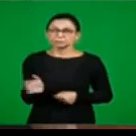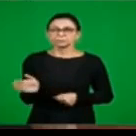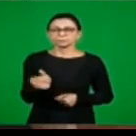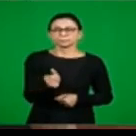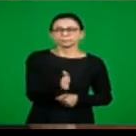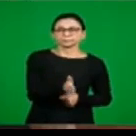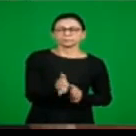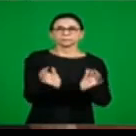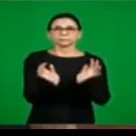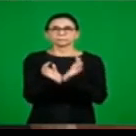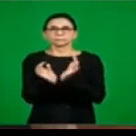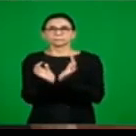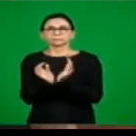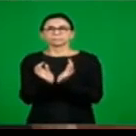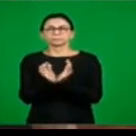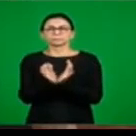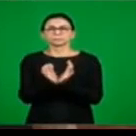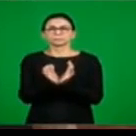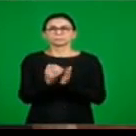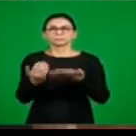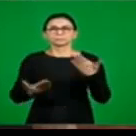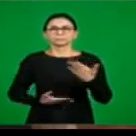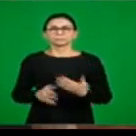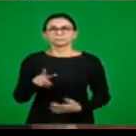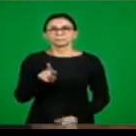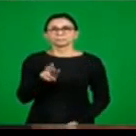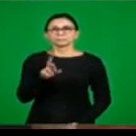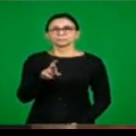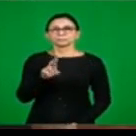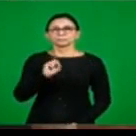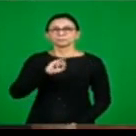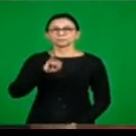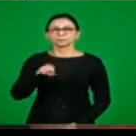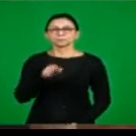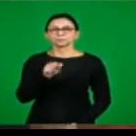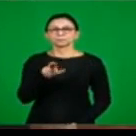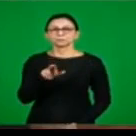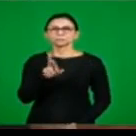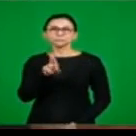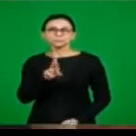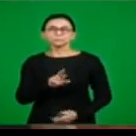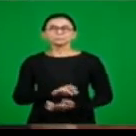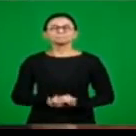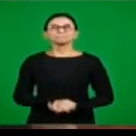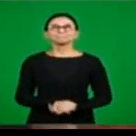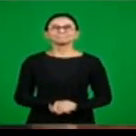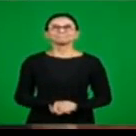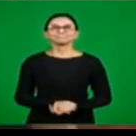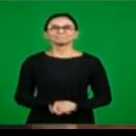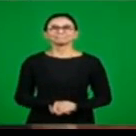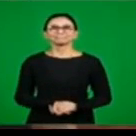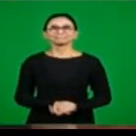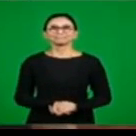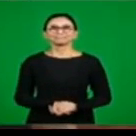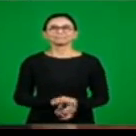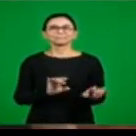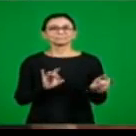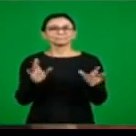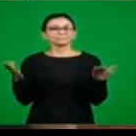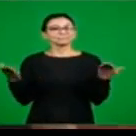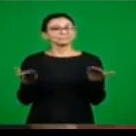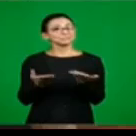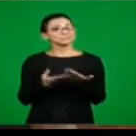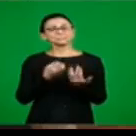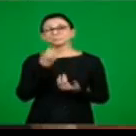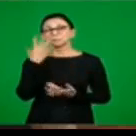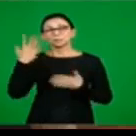But we have a group, a brand here from Grajaú, youth. We have many churches, especially we have